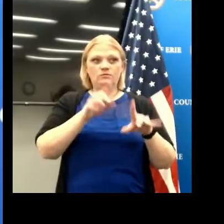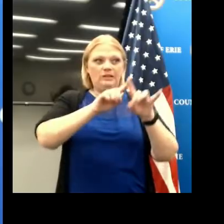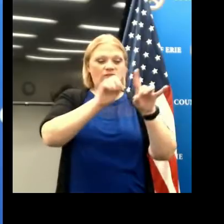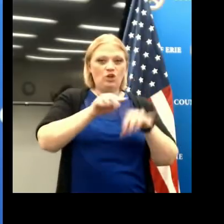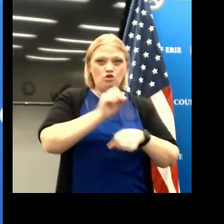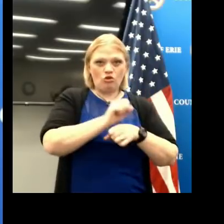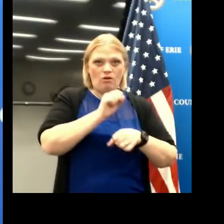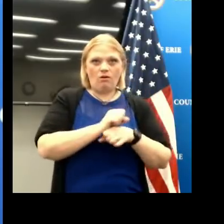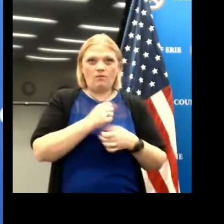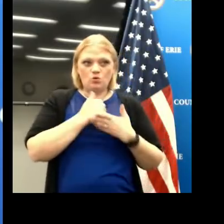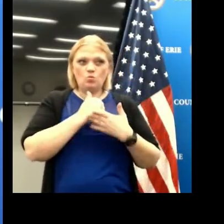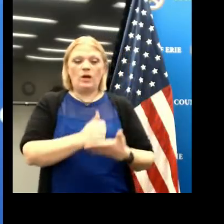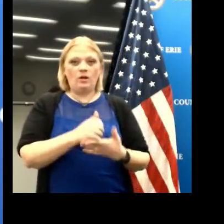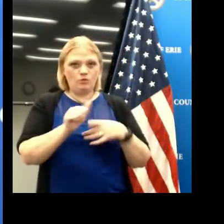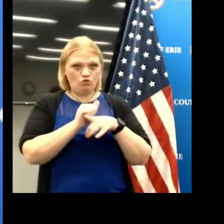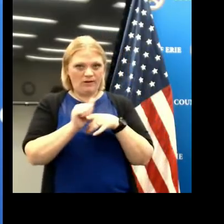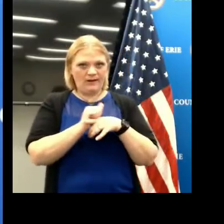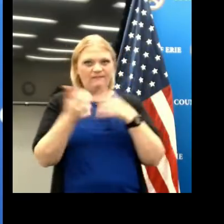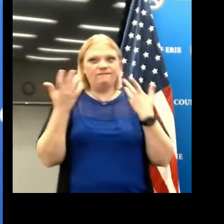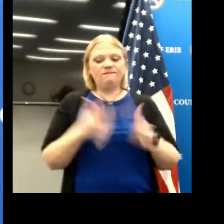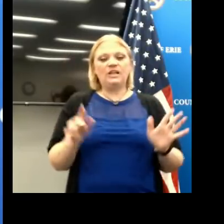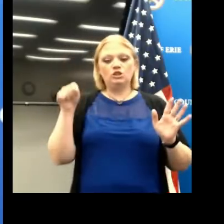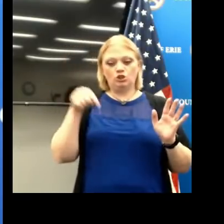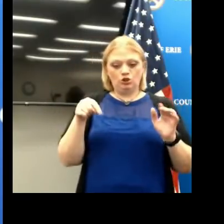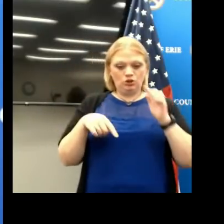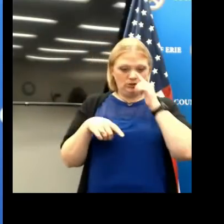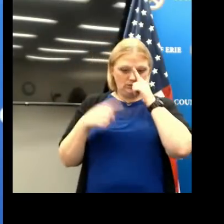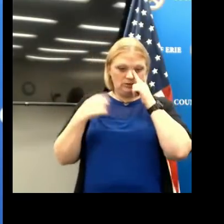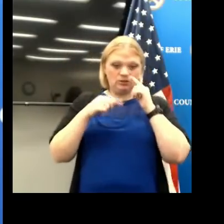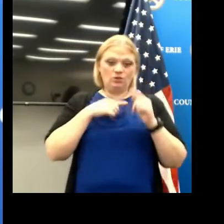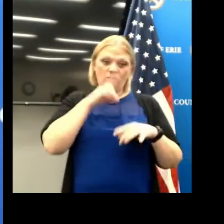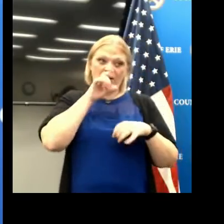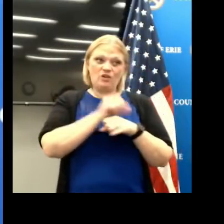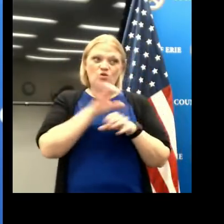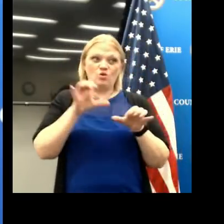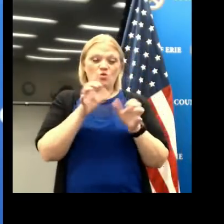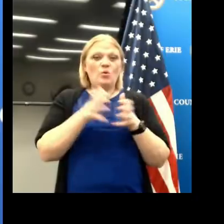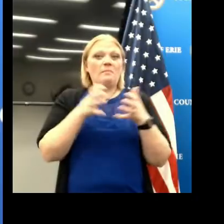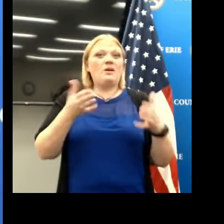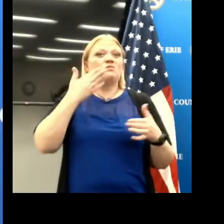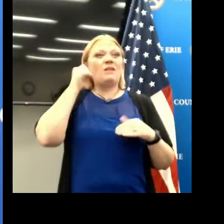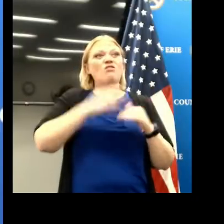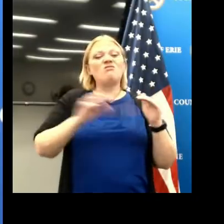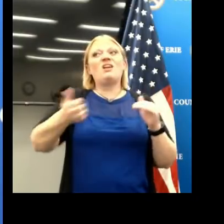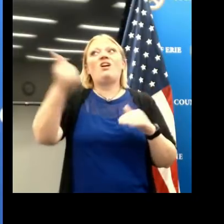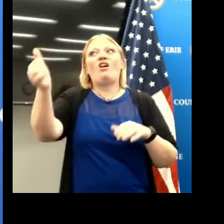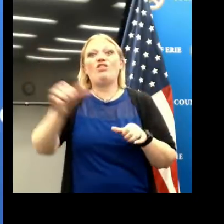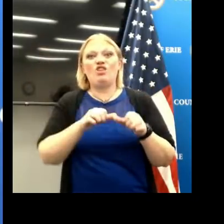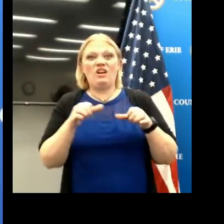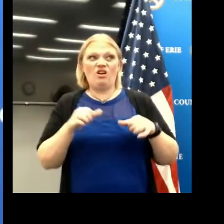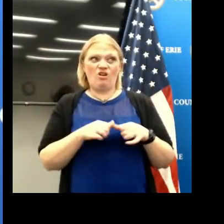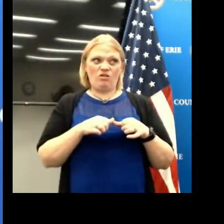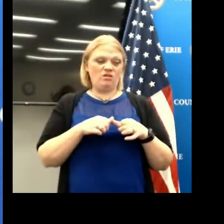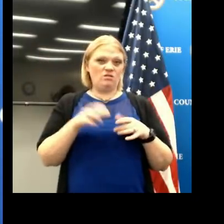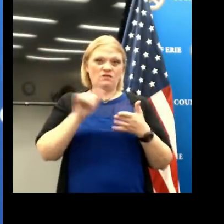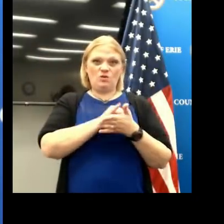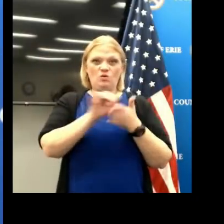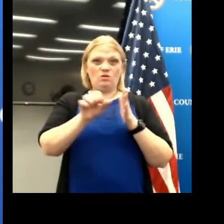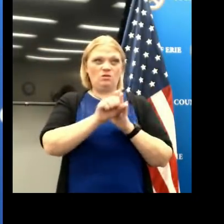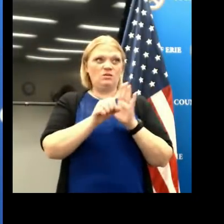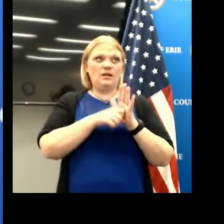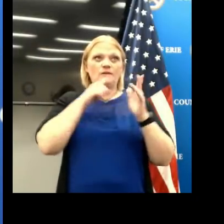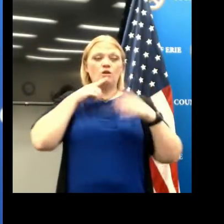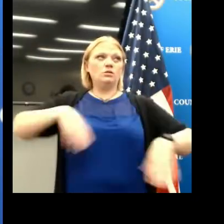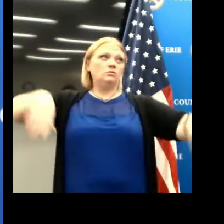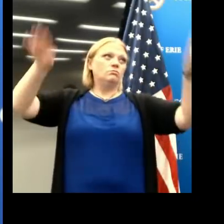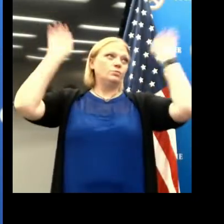of new cases. We're actually doing a lot better than some other areas of New York State in which they are basically throwing up their hands and say we can't keep